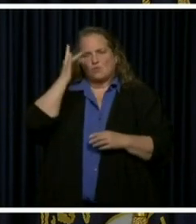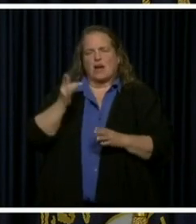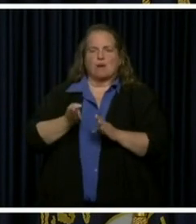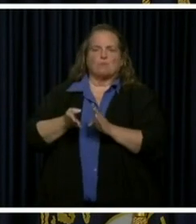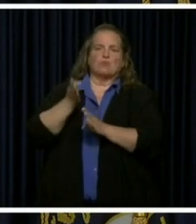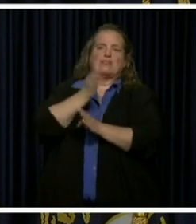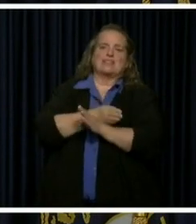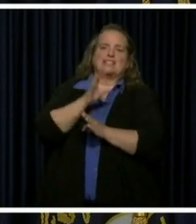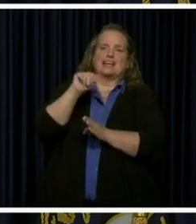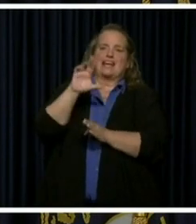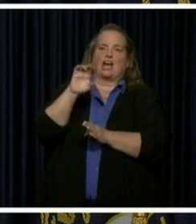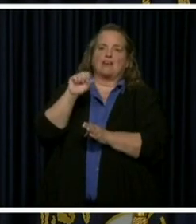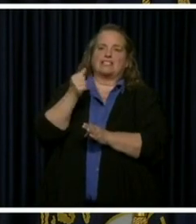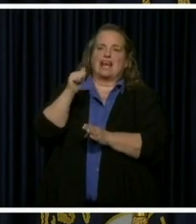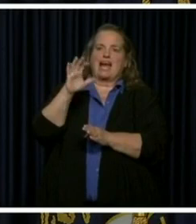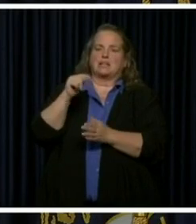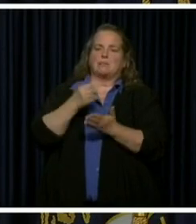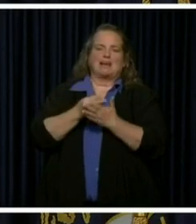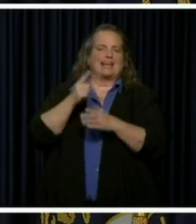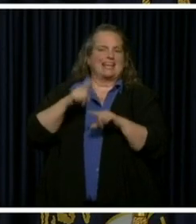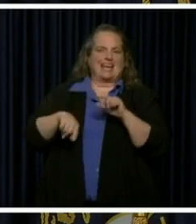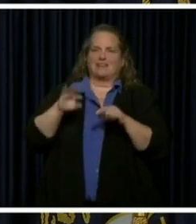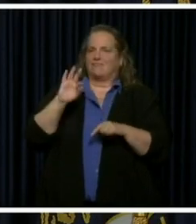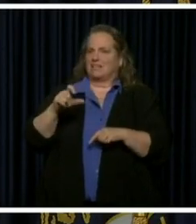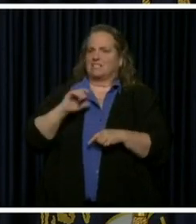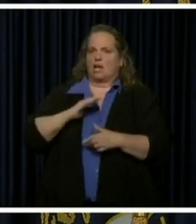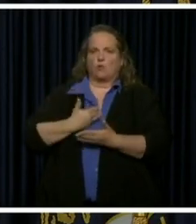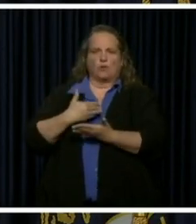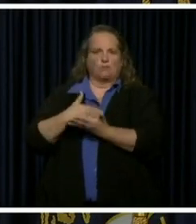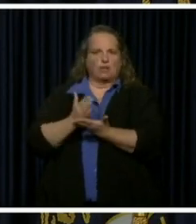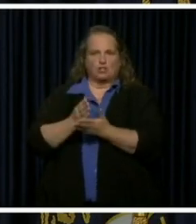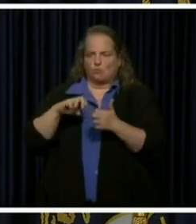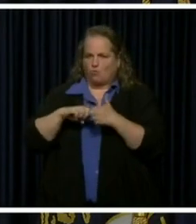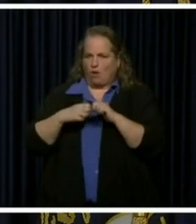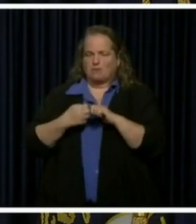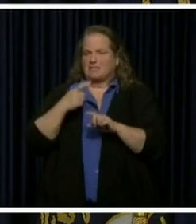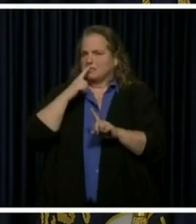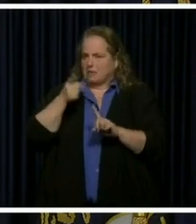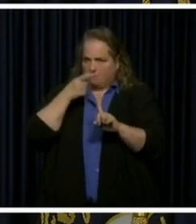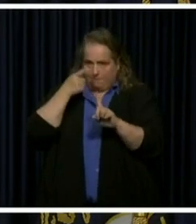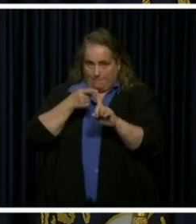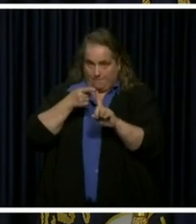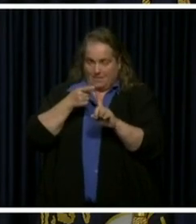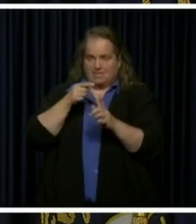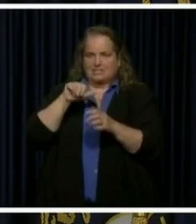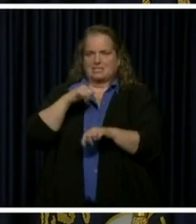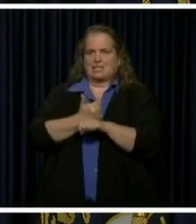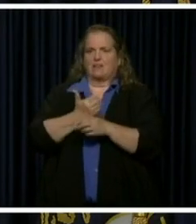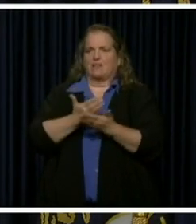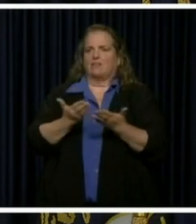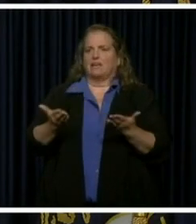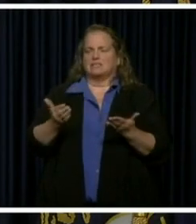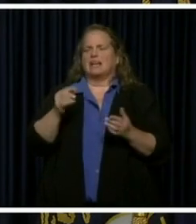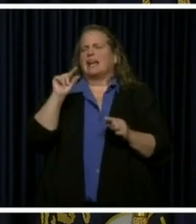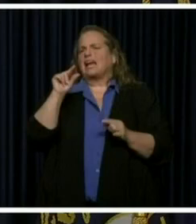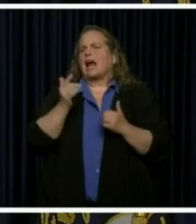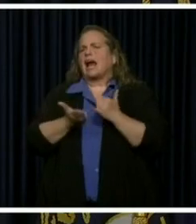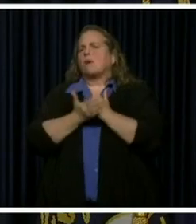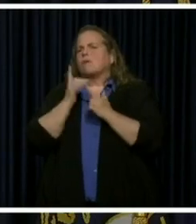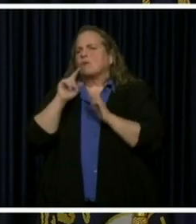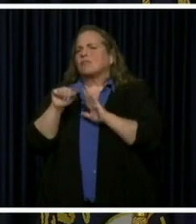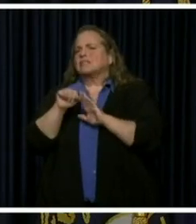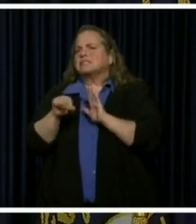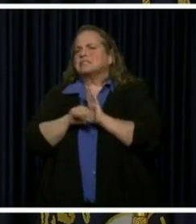money can't fix our budget problems. They basically said it's only for these set things, and it can be a little bit of help for the